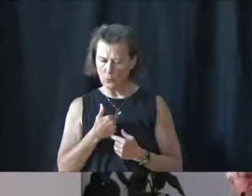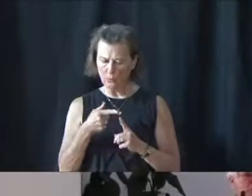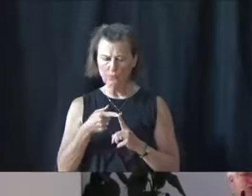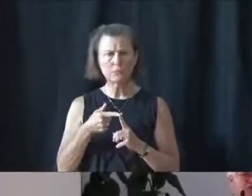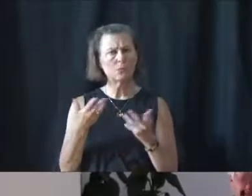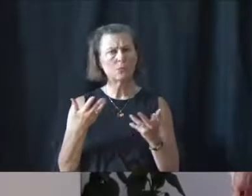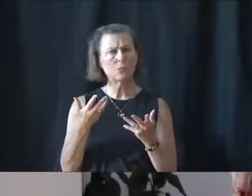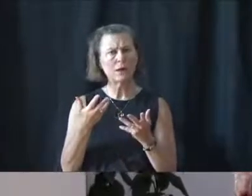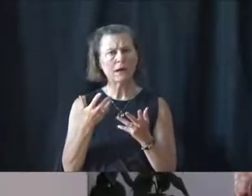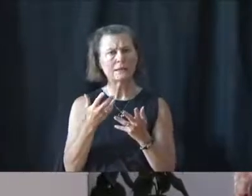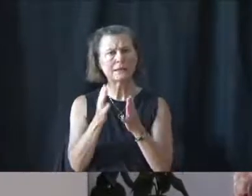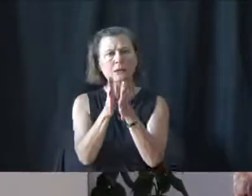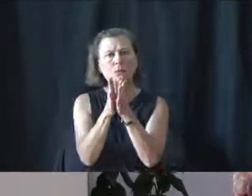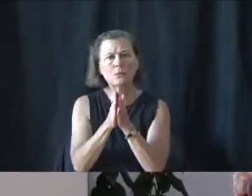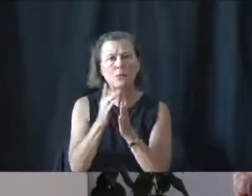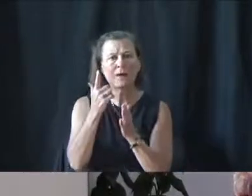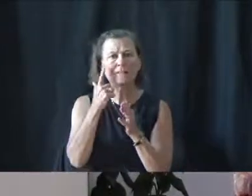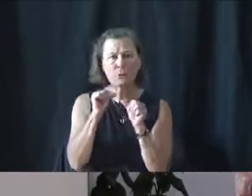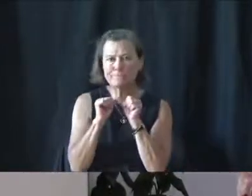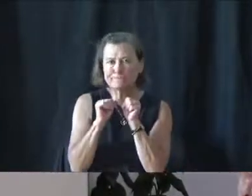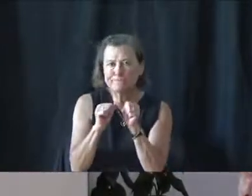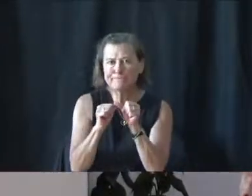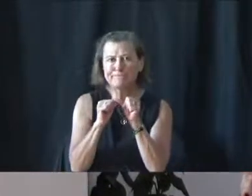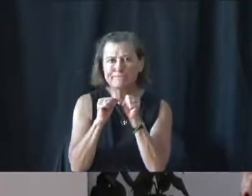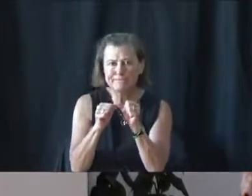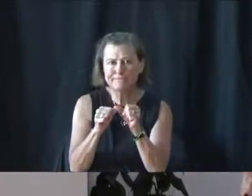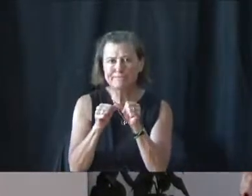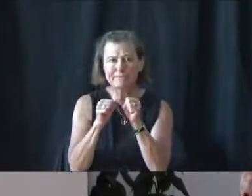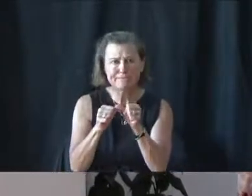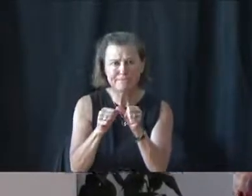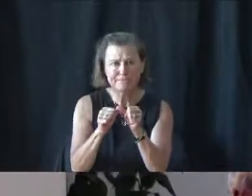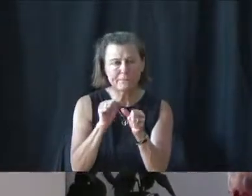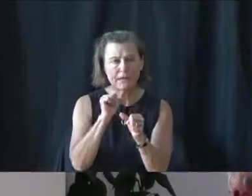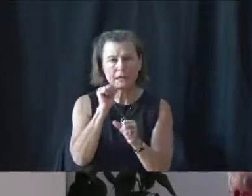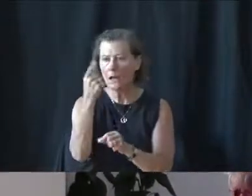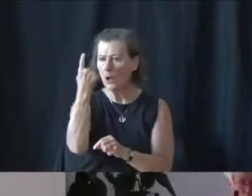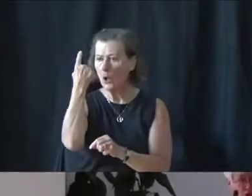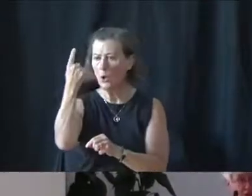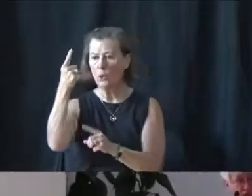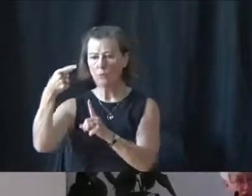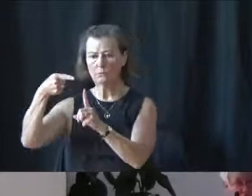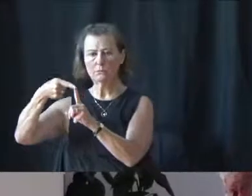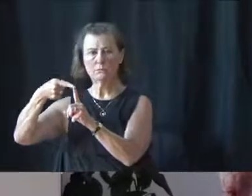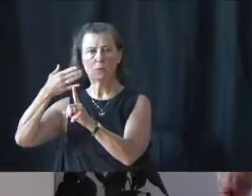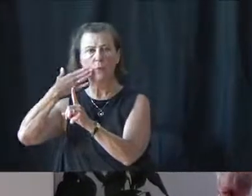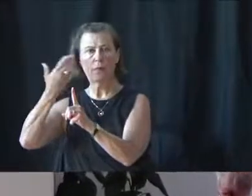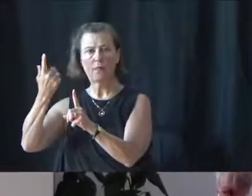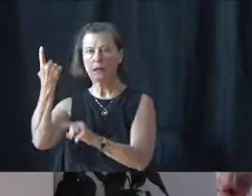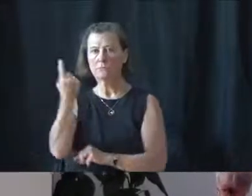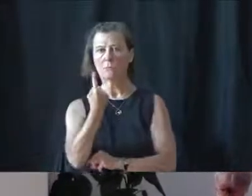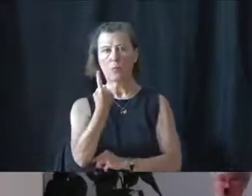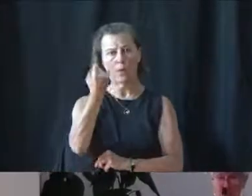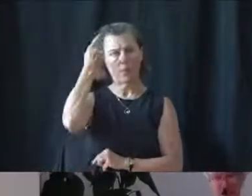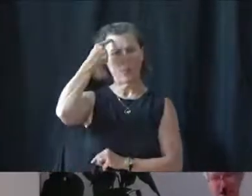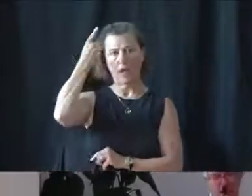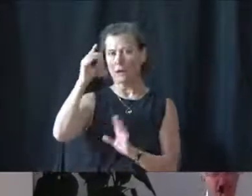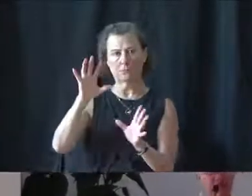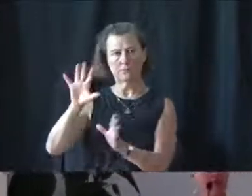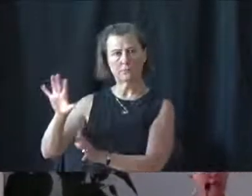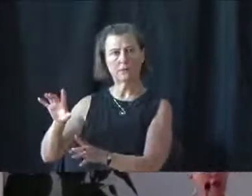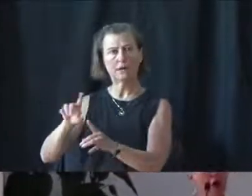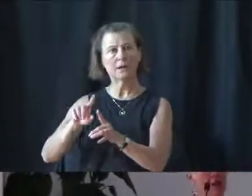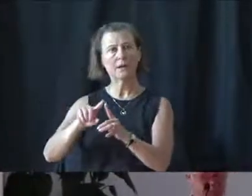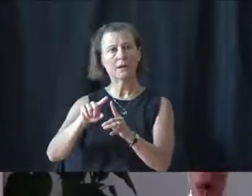petition for persistence, not for the one good deed or single thought, but